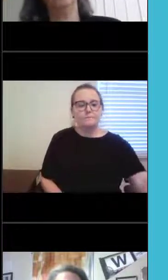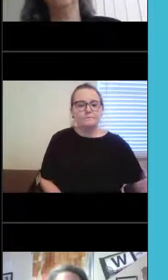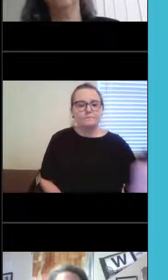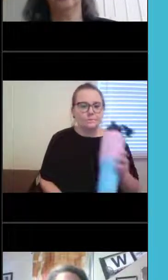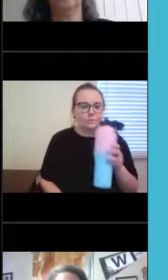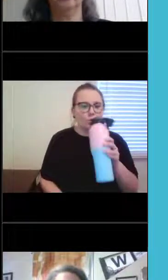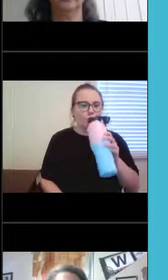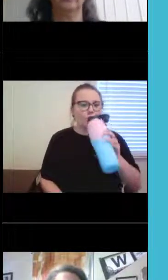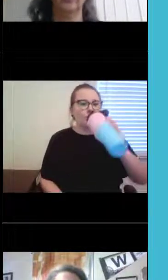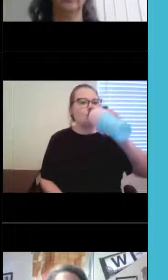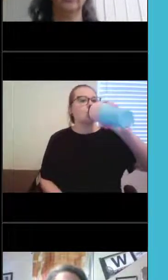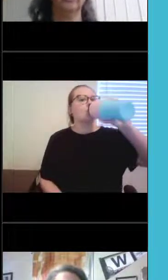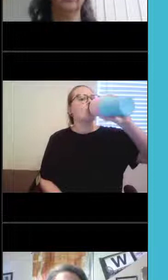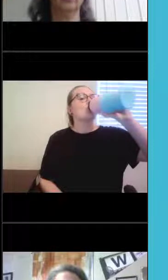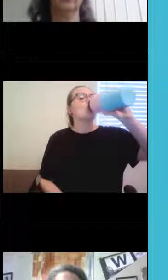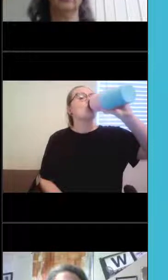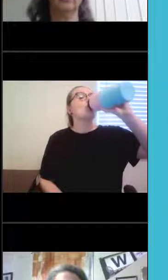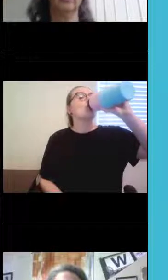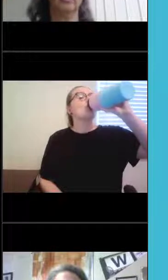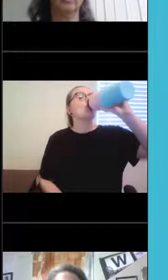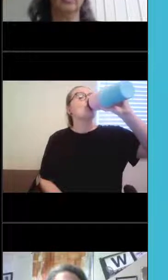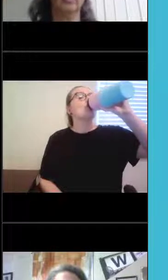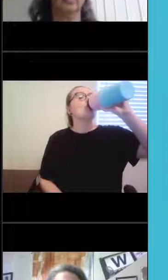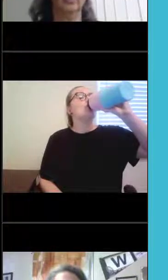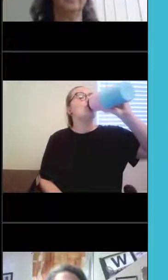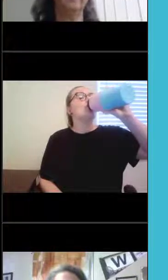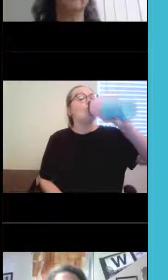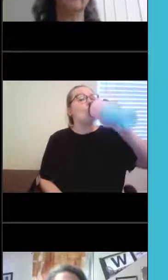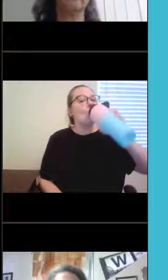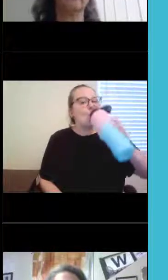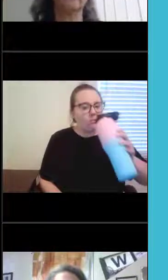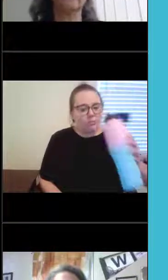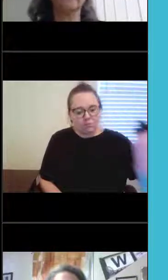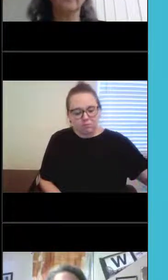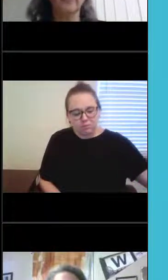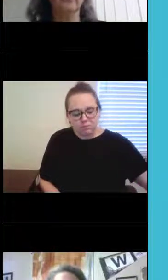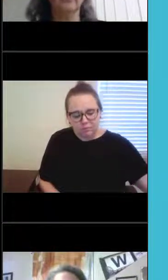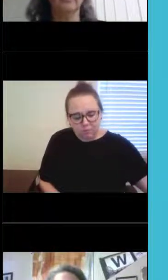Yes, no, thank you for that point. I think it's really important. And,